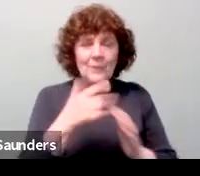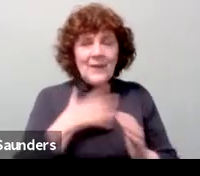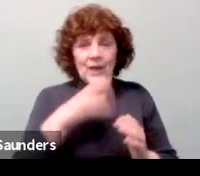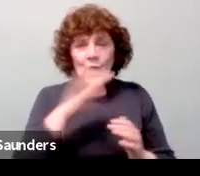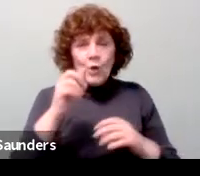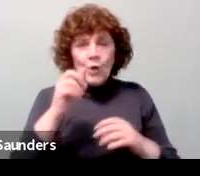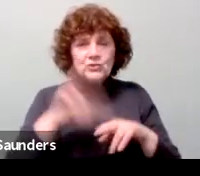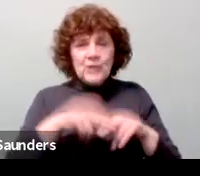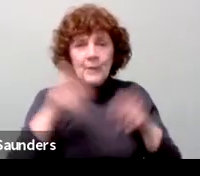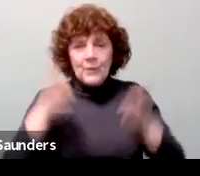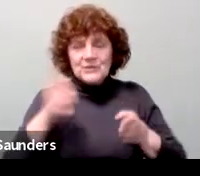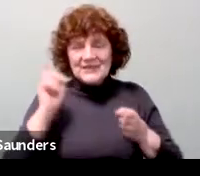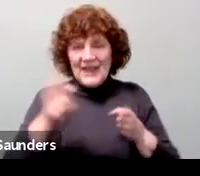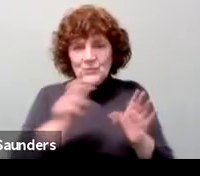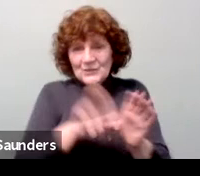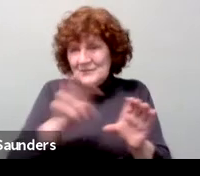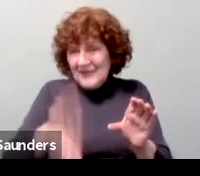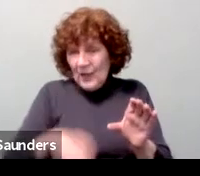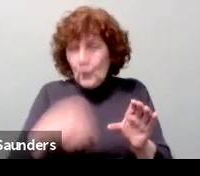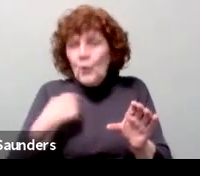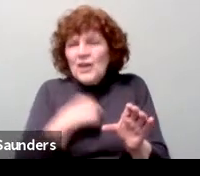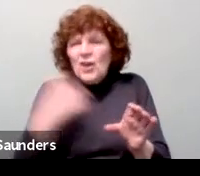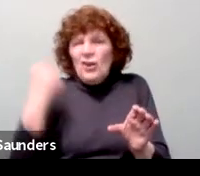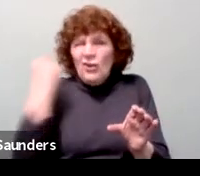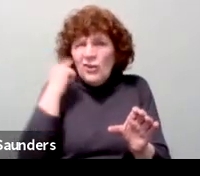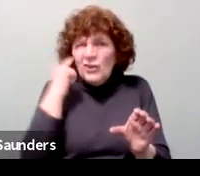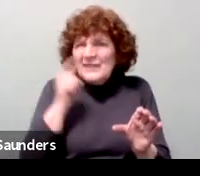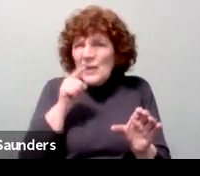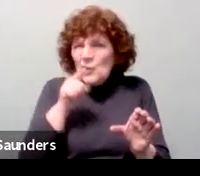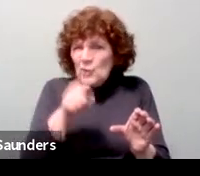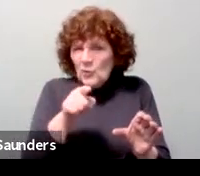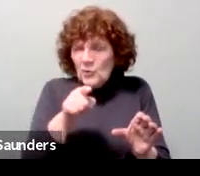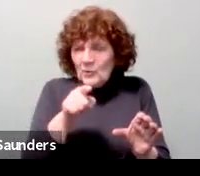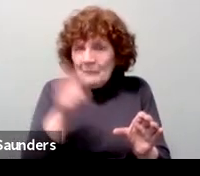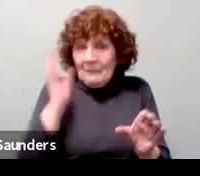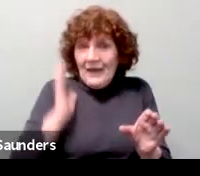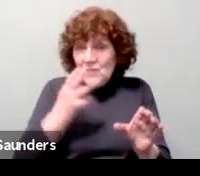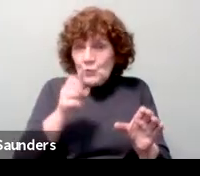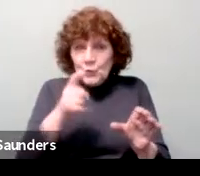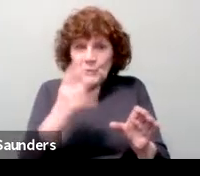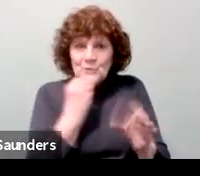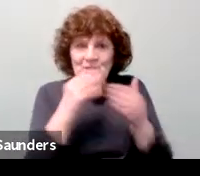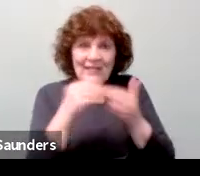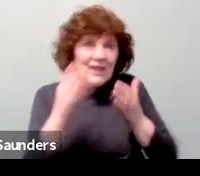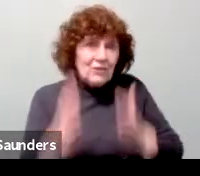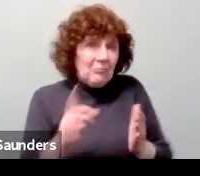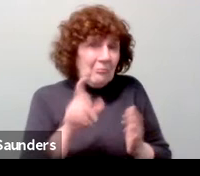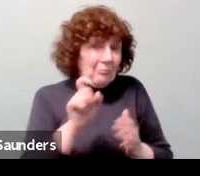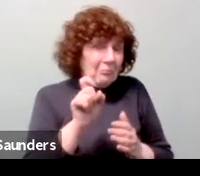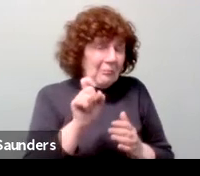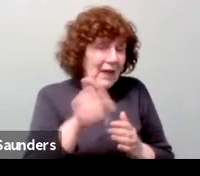step down. We've heard that you were a Jewish leader in high school. Might you be able to step up, even though you've only been